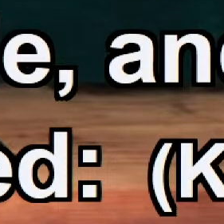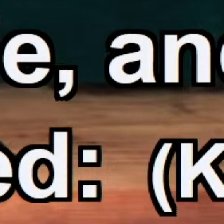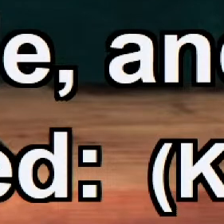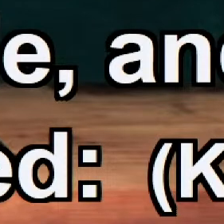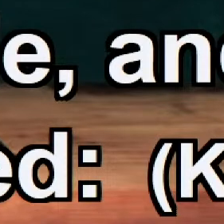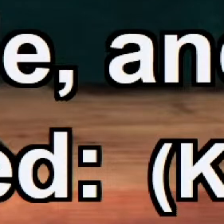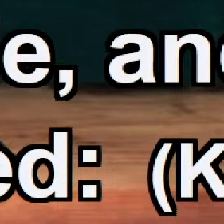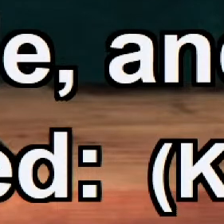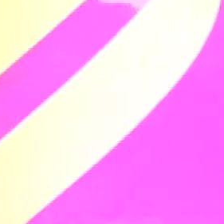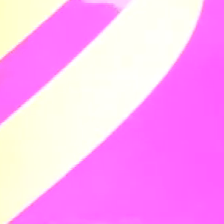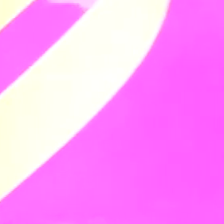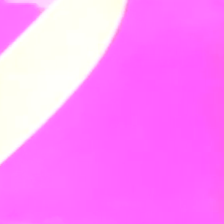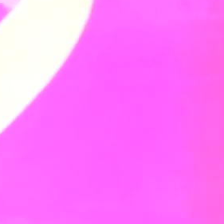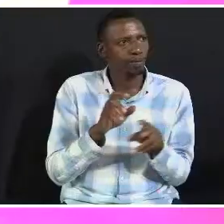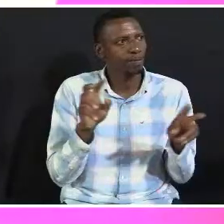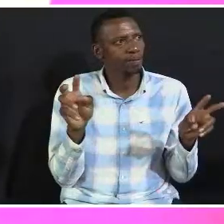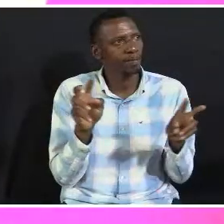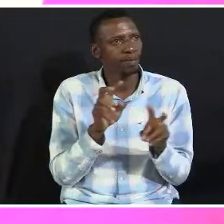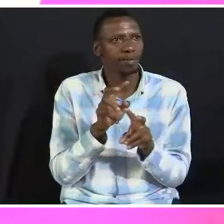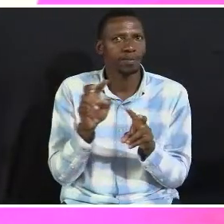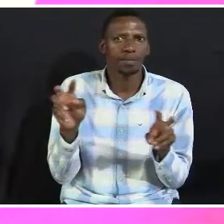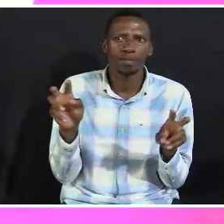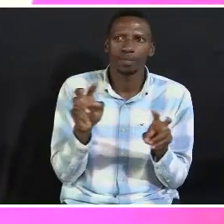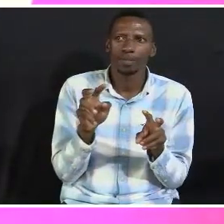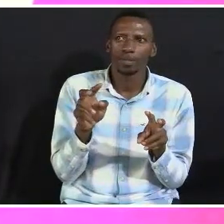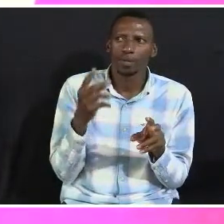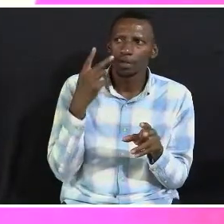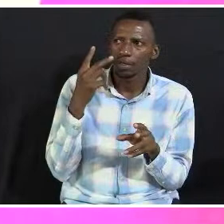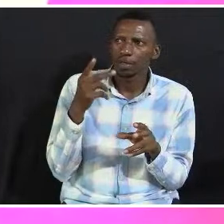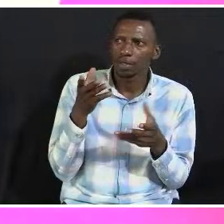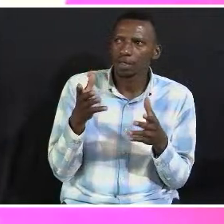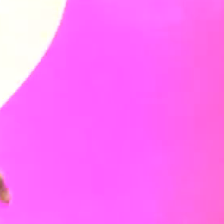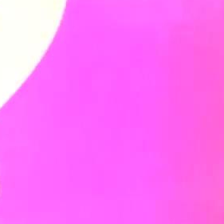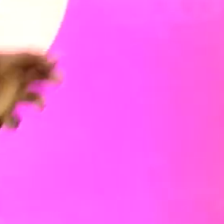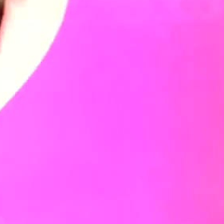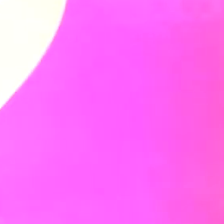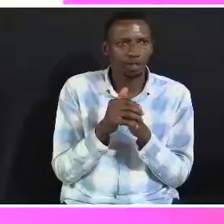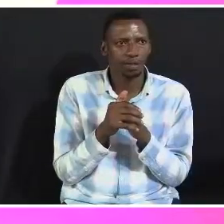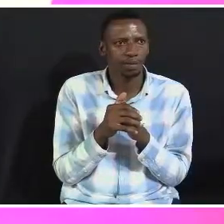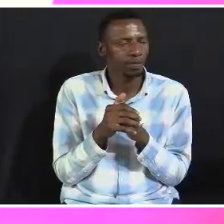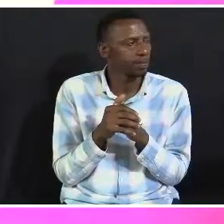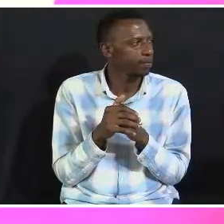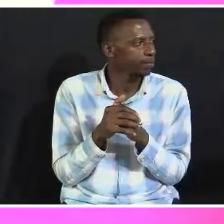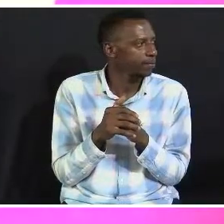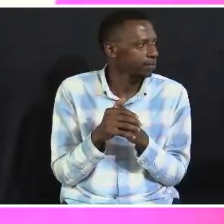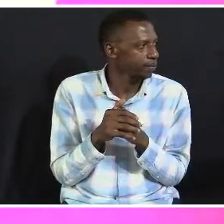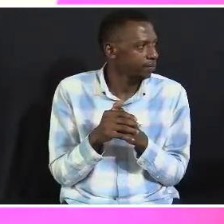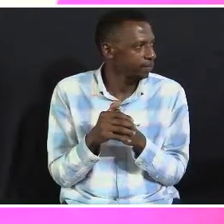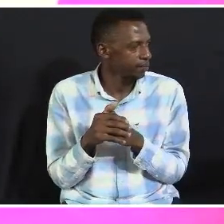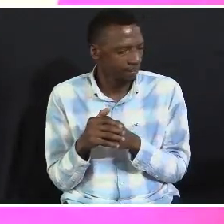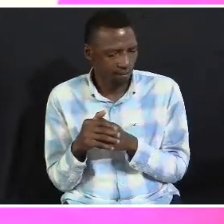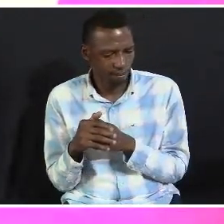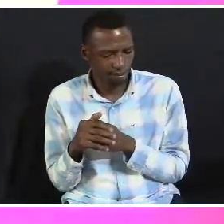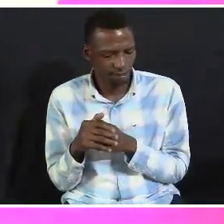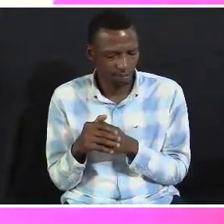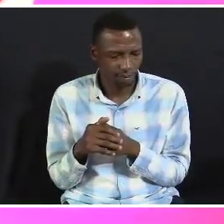the church like this, wondering, oh, this is where we worship. Many days back, many years,